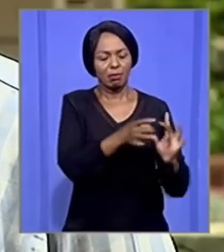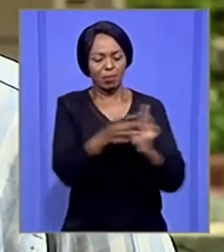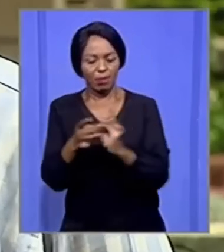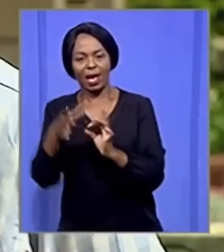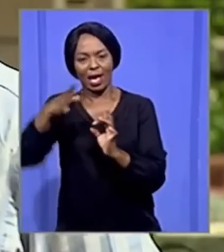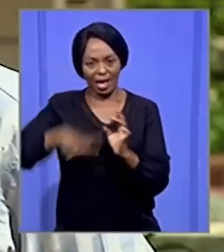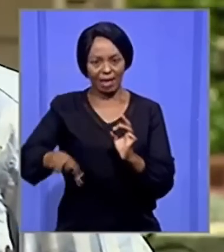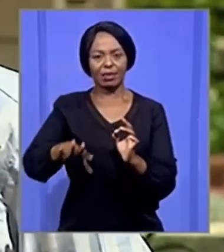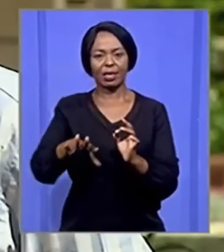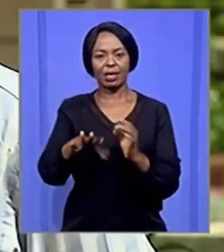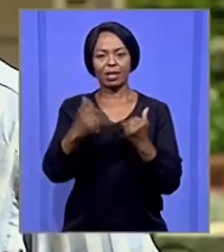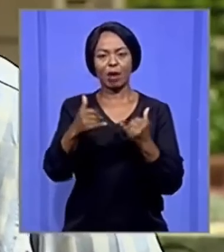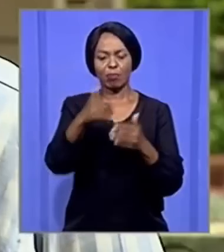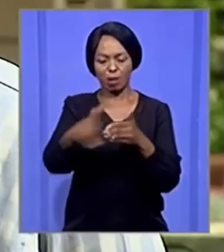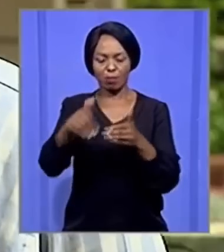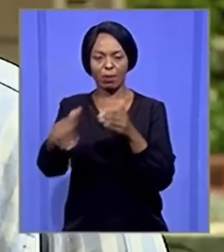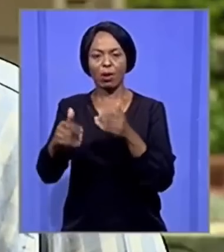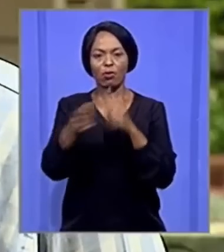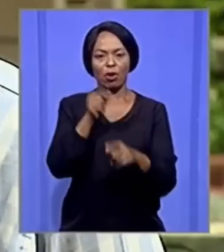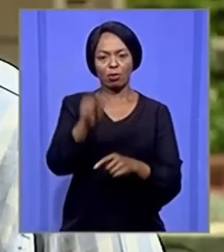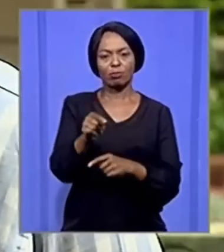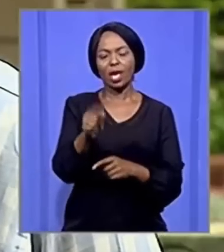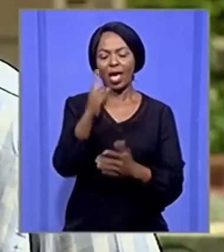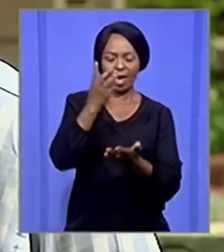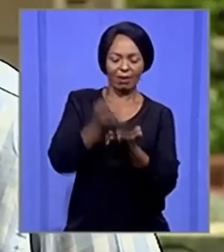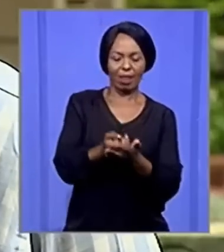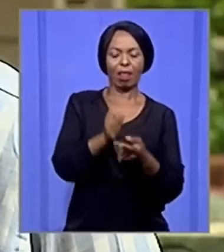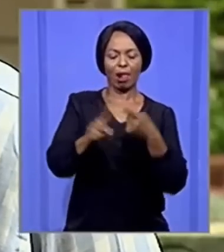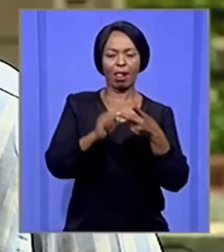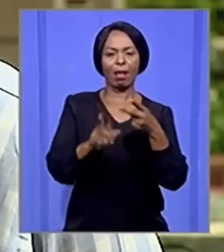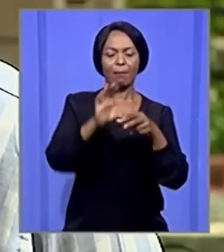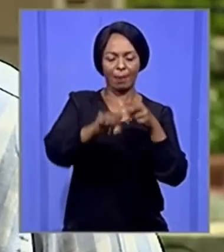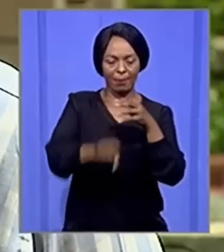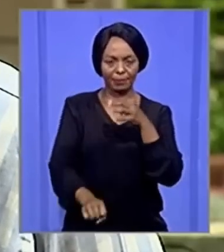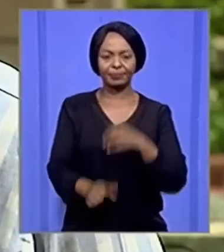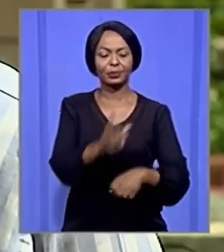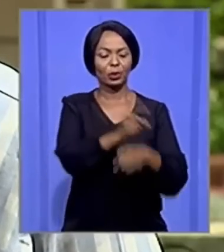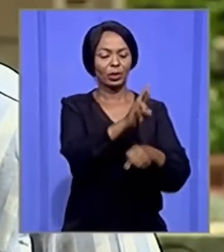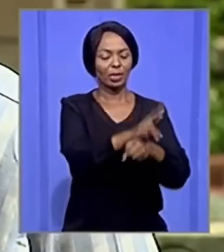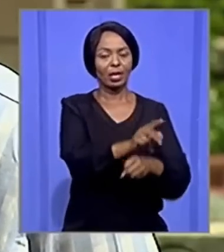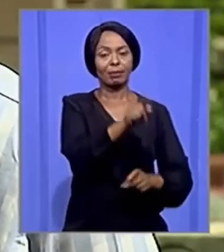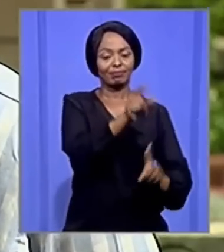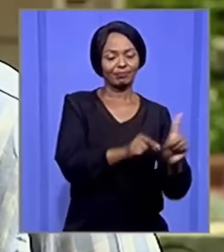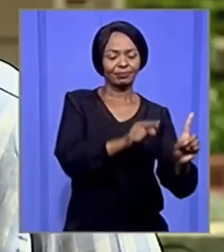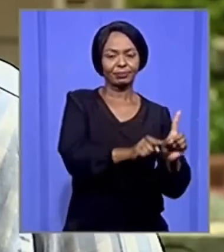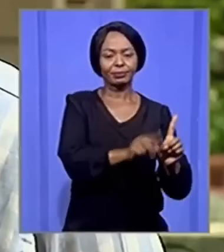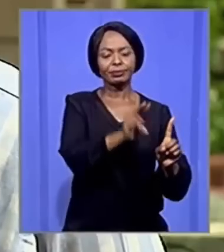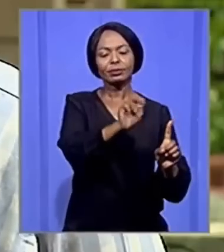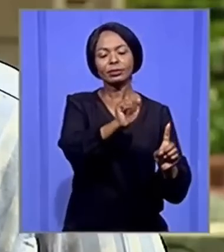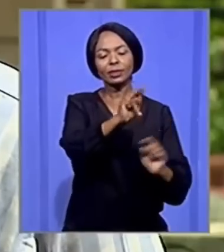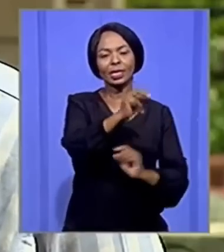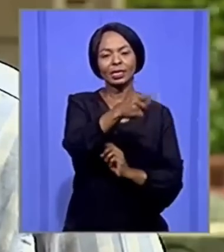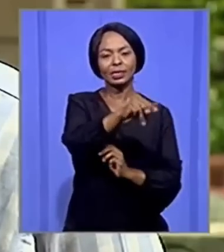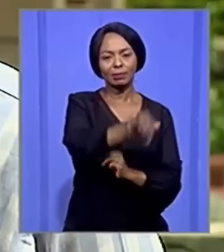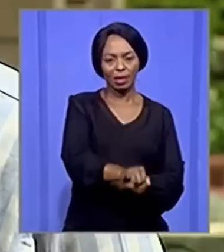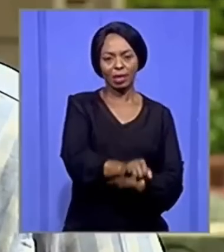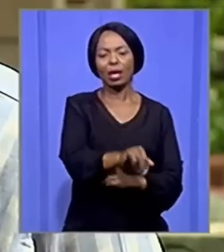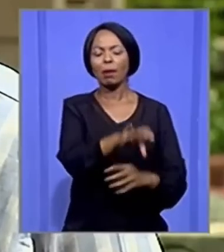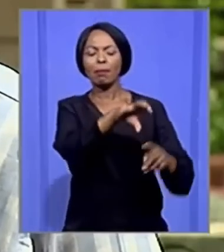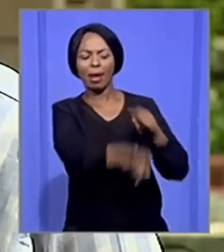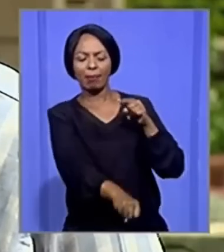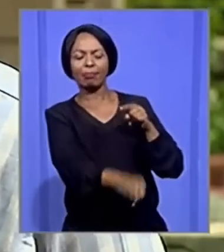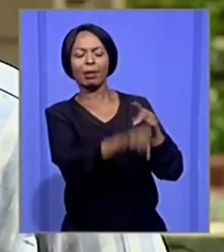bang ba le bantshuwa nyeweng enana. Ya bobedi taba ke hore Dr. Magudumana di qoso kgahlano le ena di hlokolotse haholo